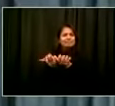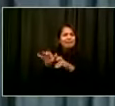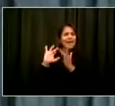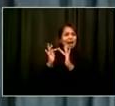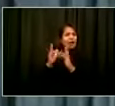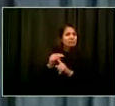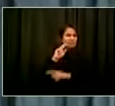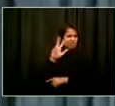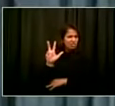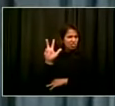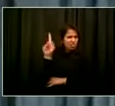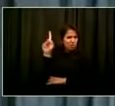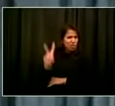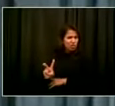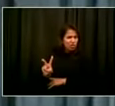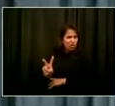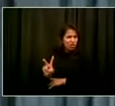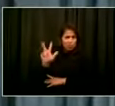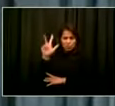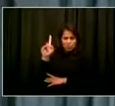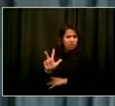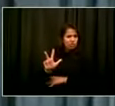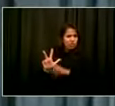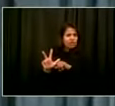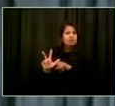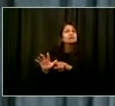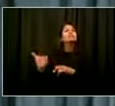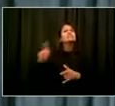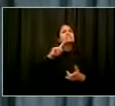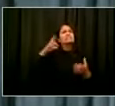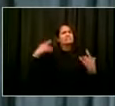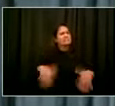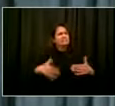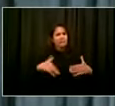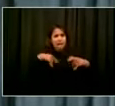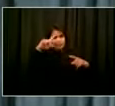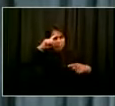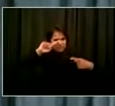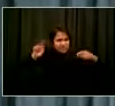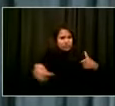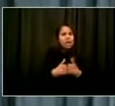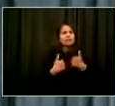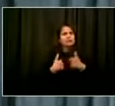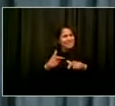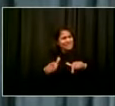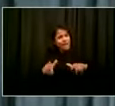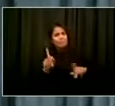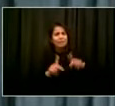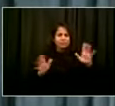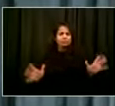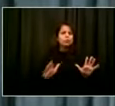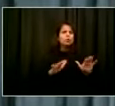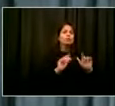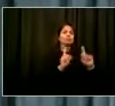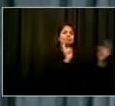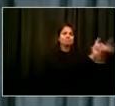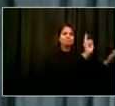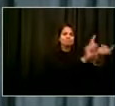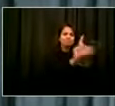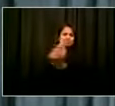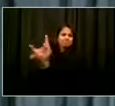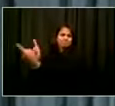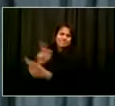would be 58%. And I'm so proud to announce today that not only did our team reach 61.8%, but